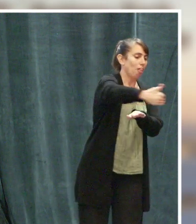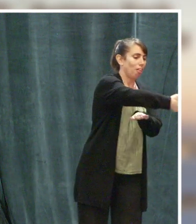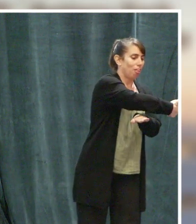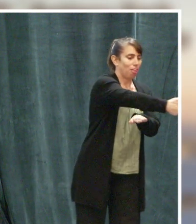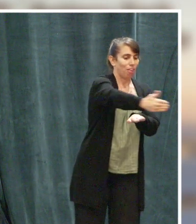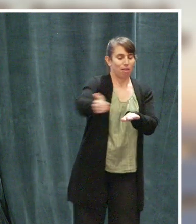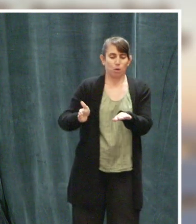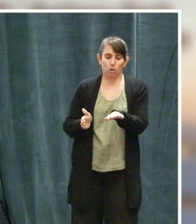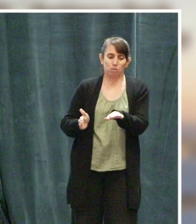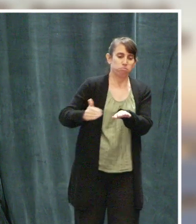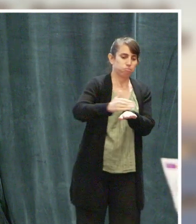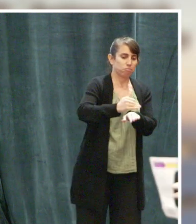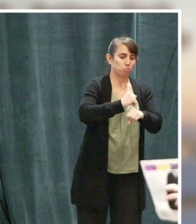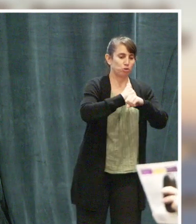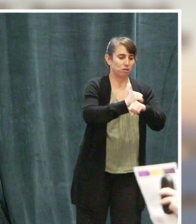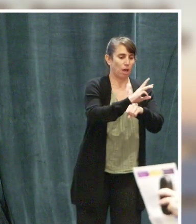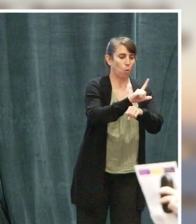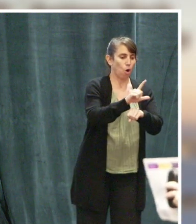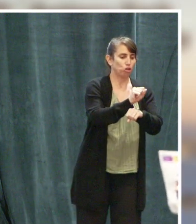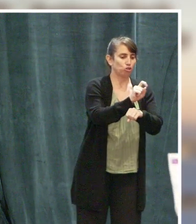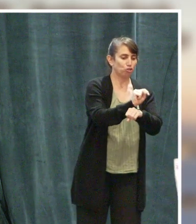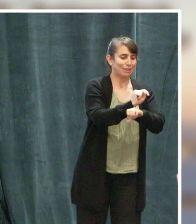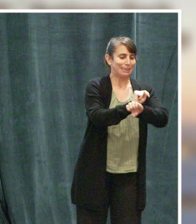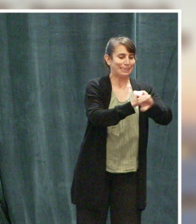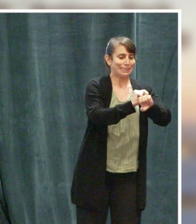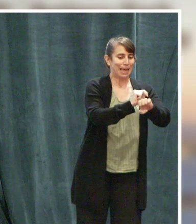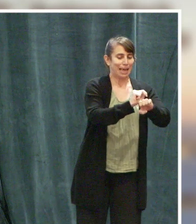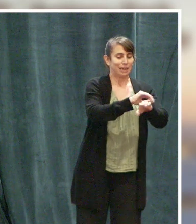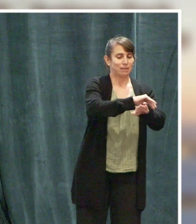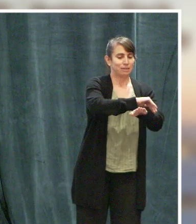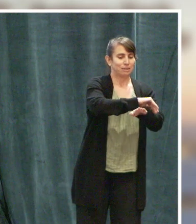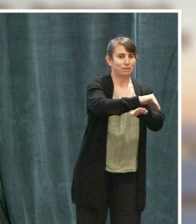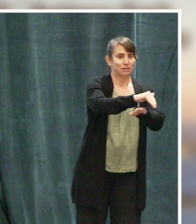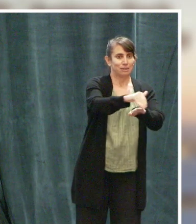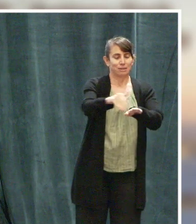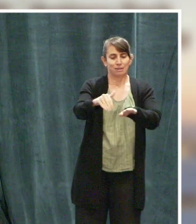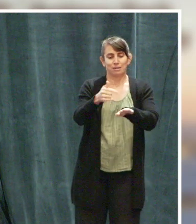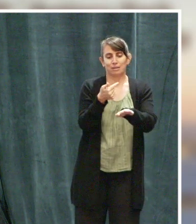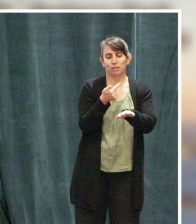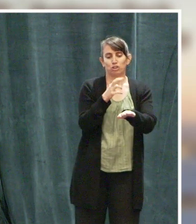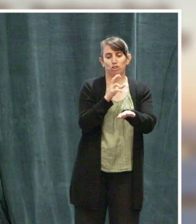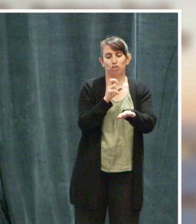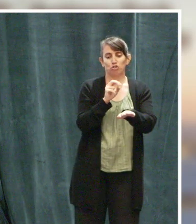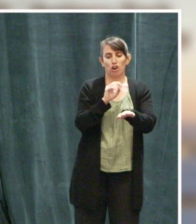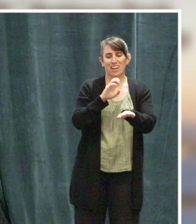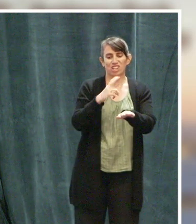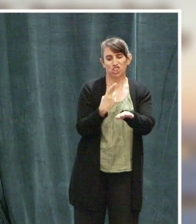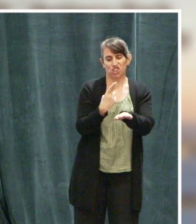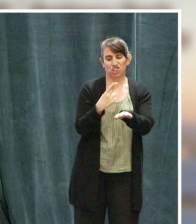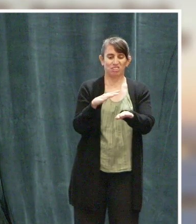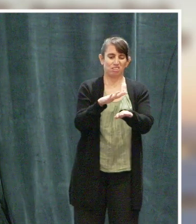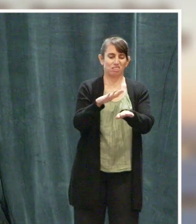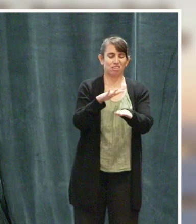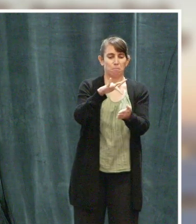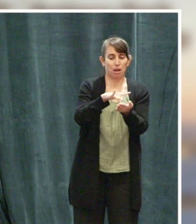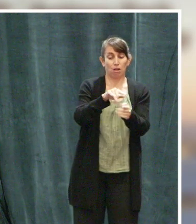Wall Street, from the east side. It'll protect to, pick Greenwich or something in the middle there.